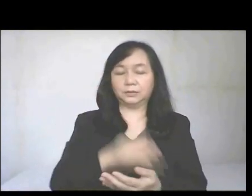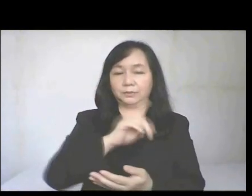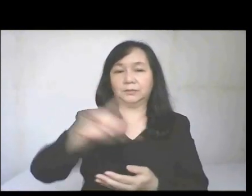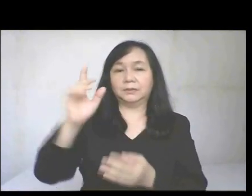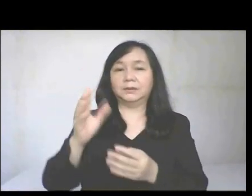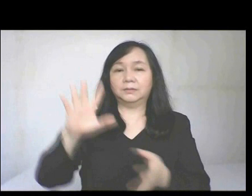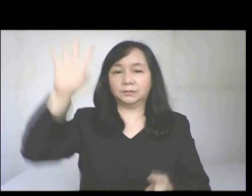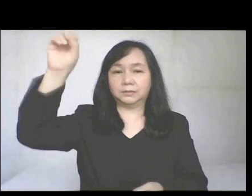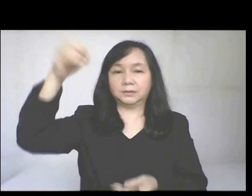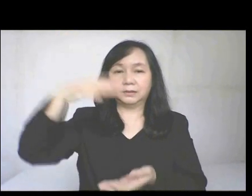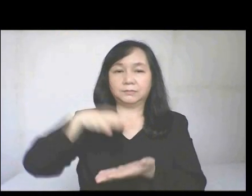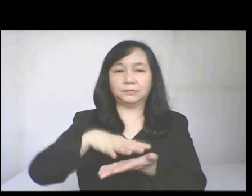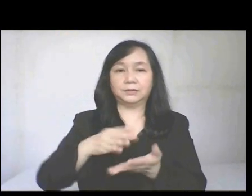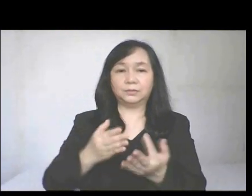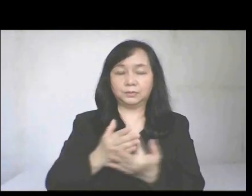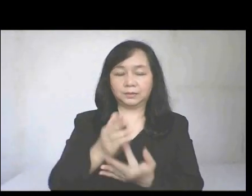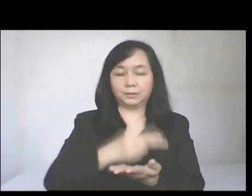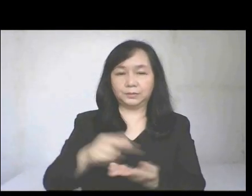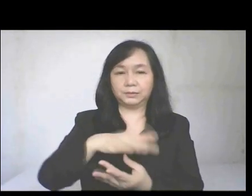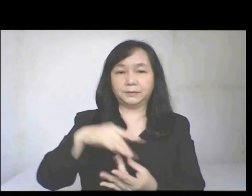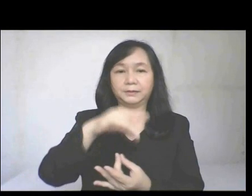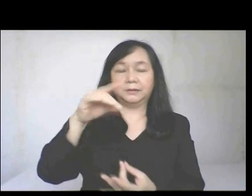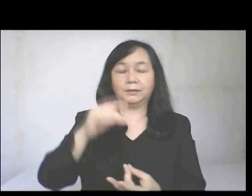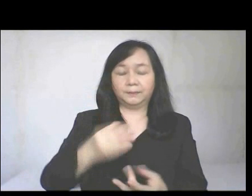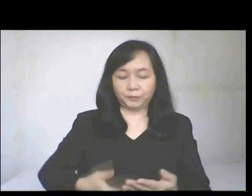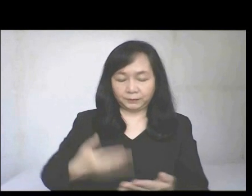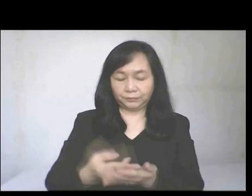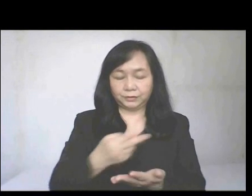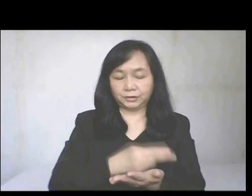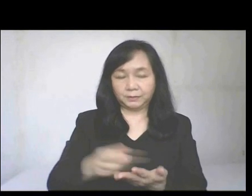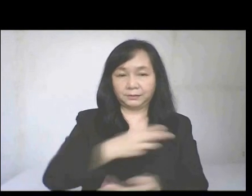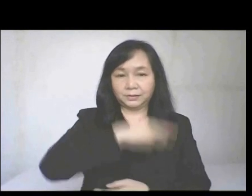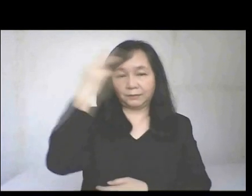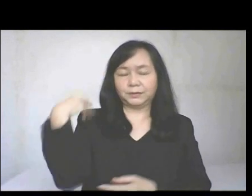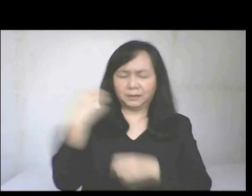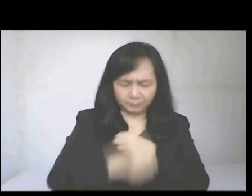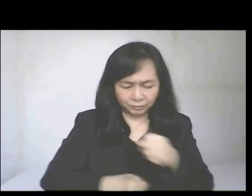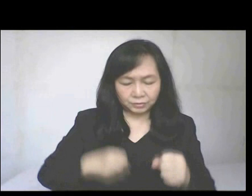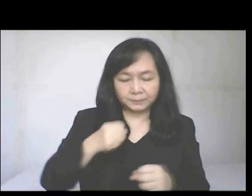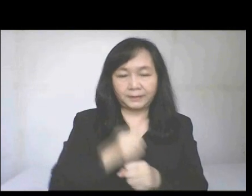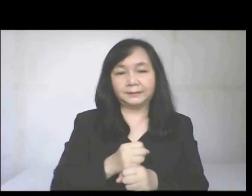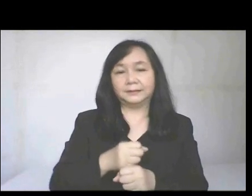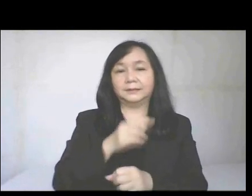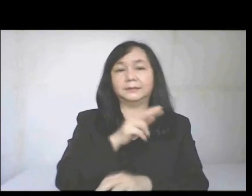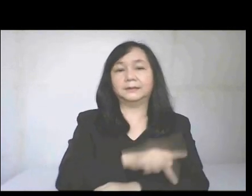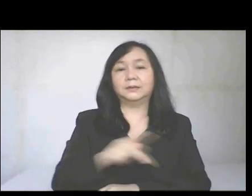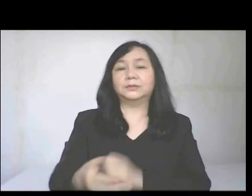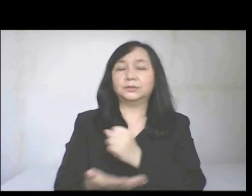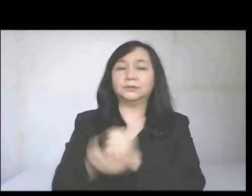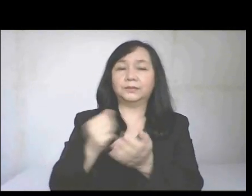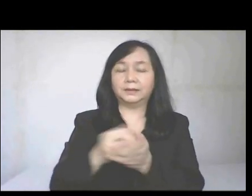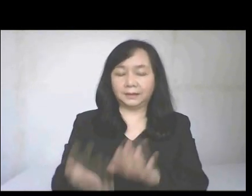our Lord, who was conceived by the Holy Spirit, born of the Virgin Mary, suffered under Pontius Pilate,